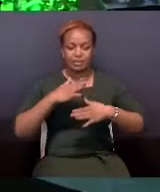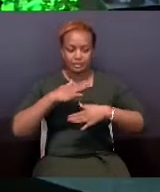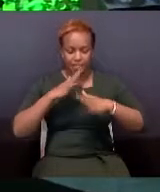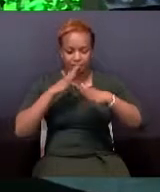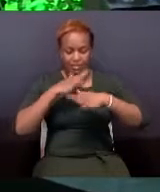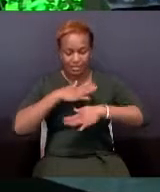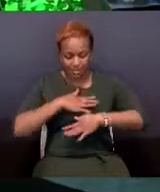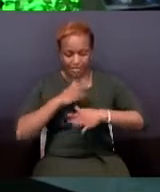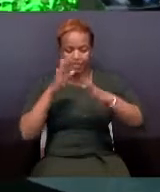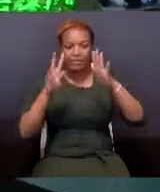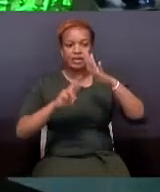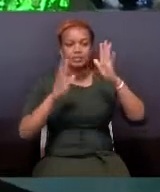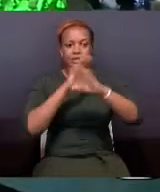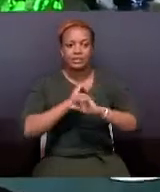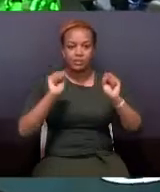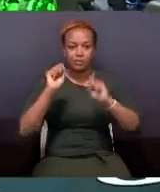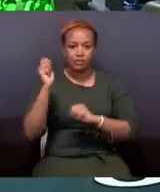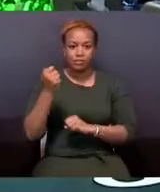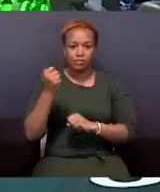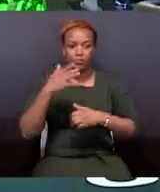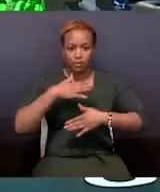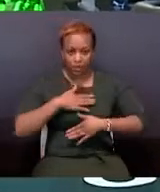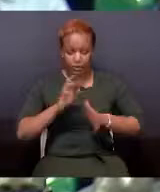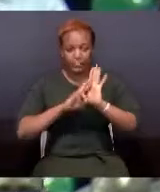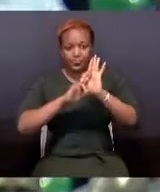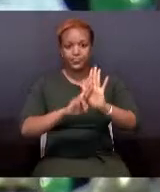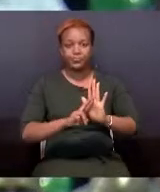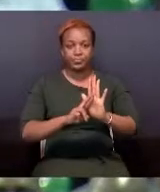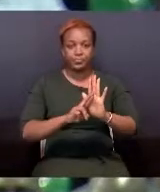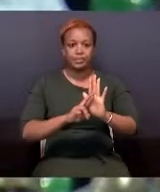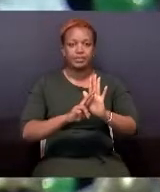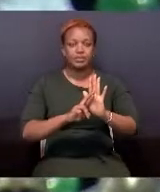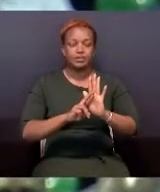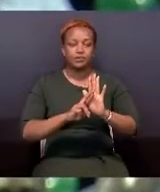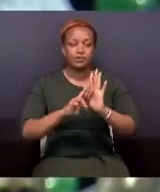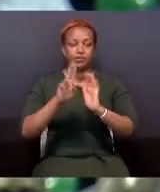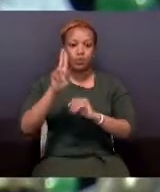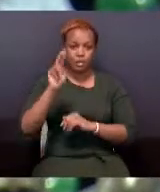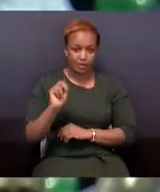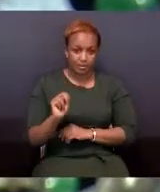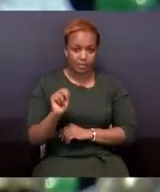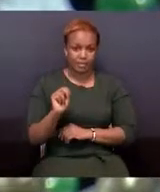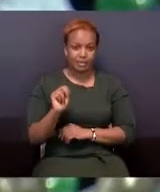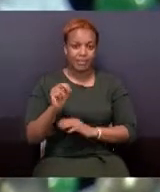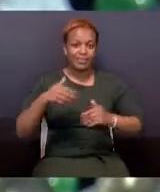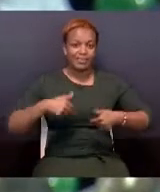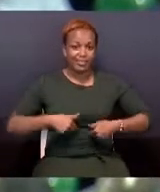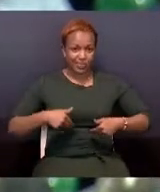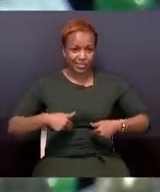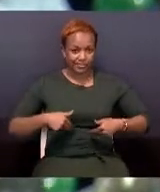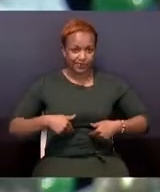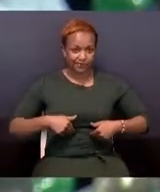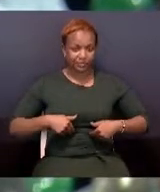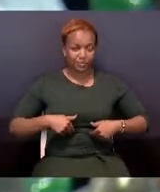Kenya, Honorable Minister, Representative of the UN, their youth,